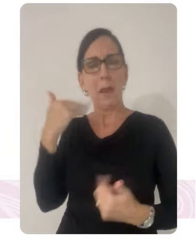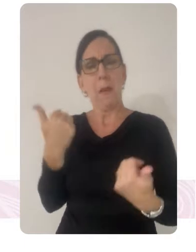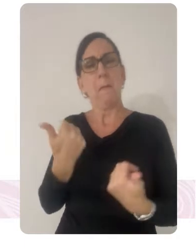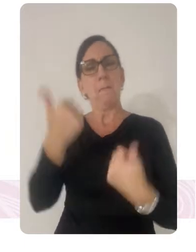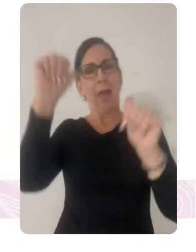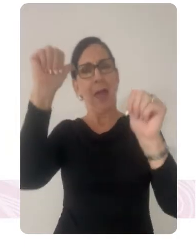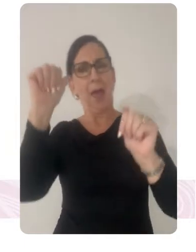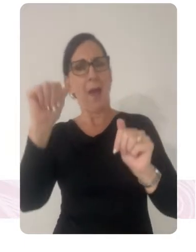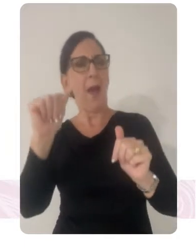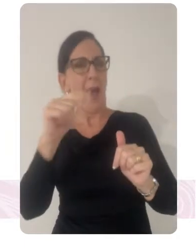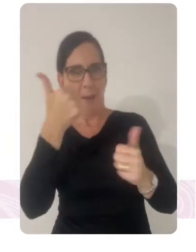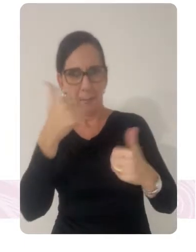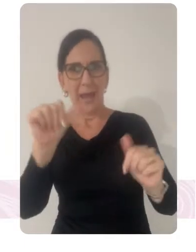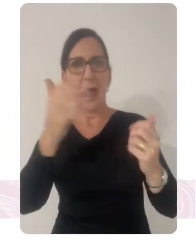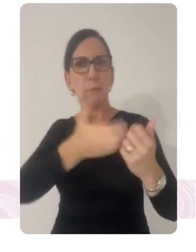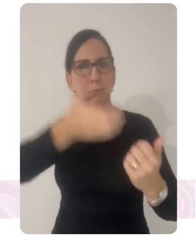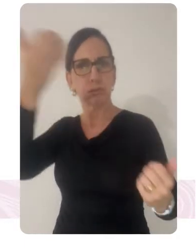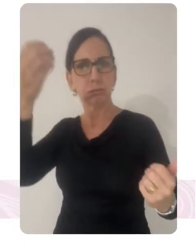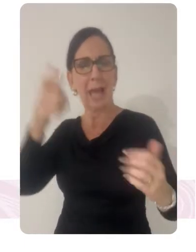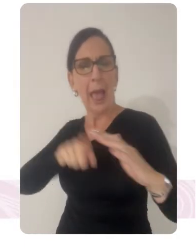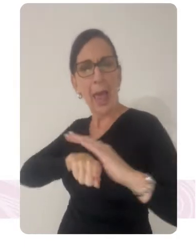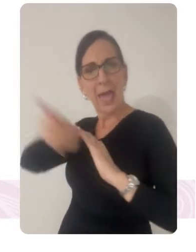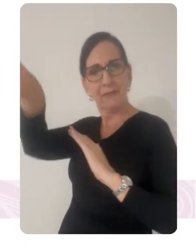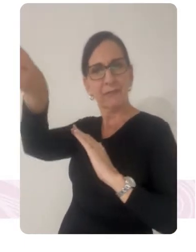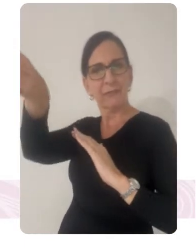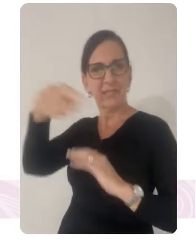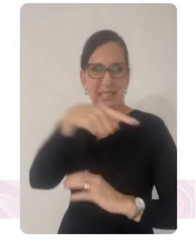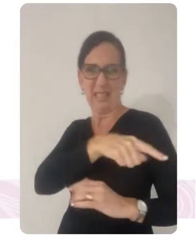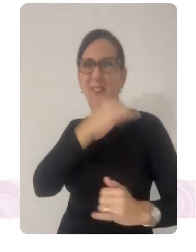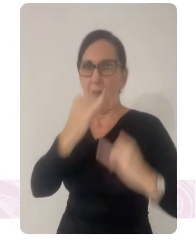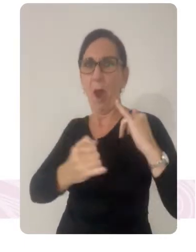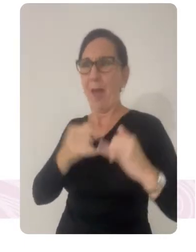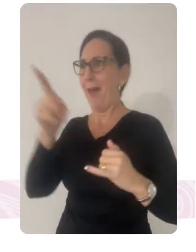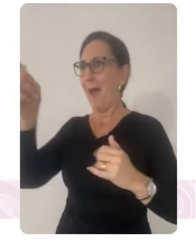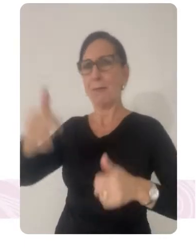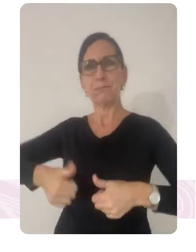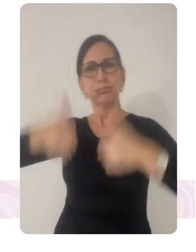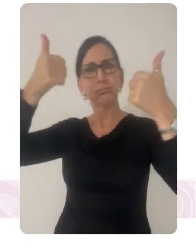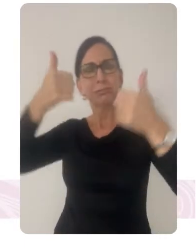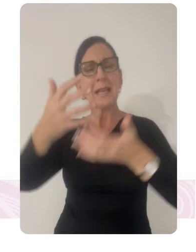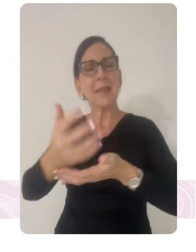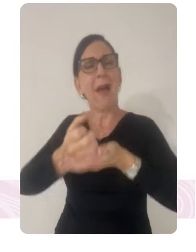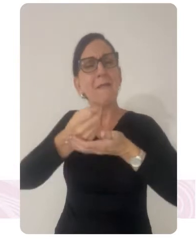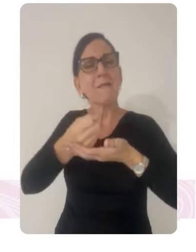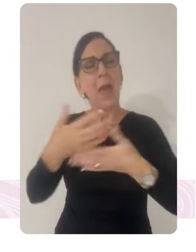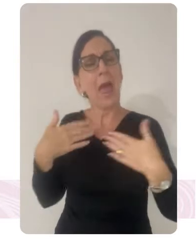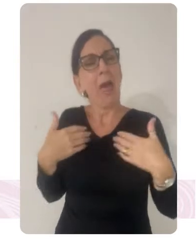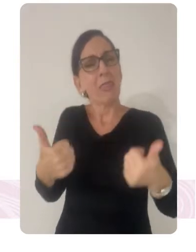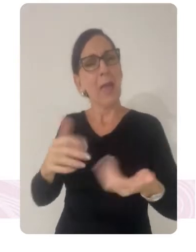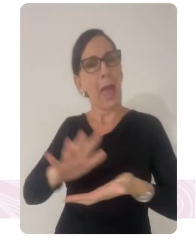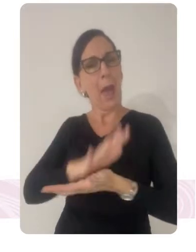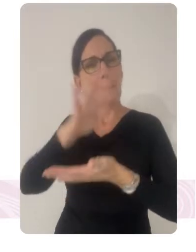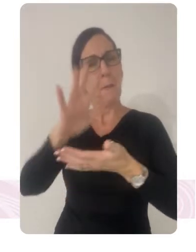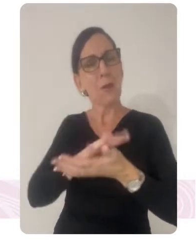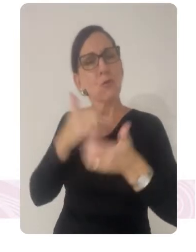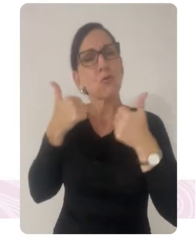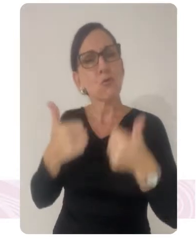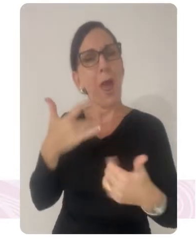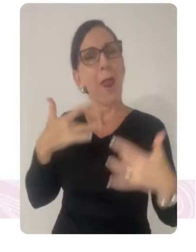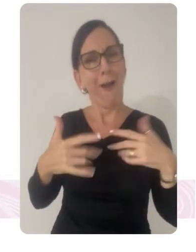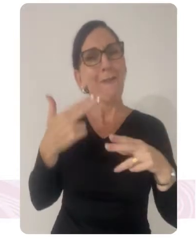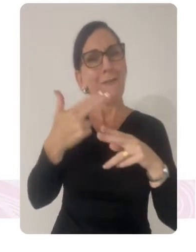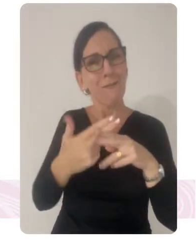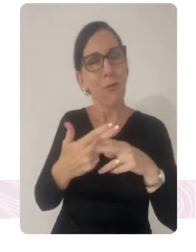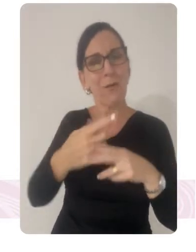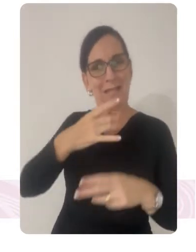their partner who used violence and abuse and been able to have safe, healthy, happy, fulfilling lives for